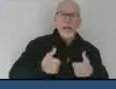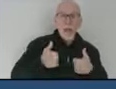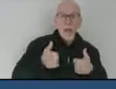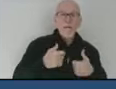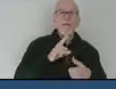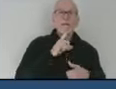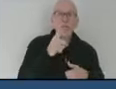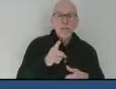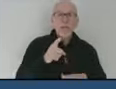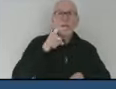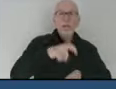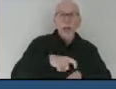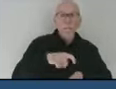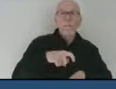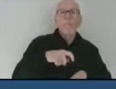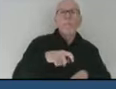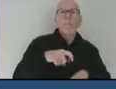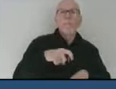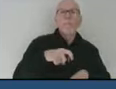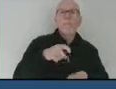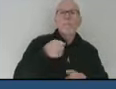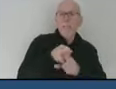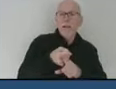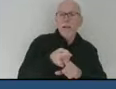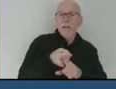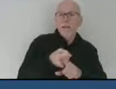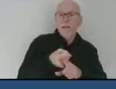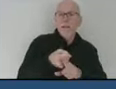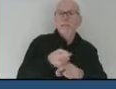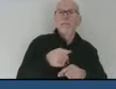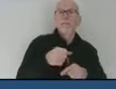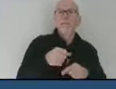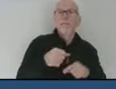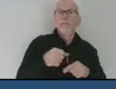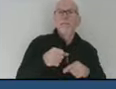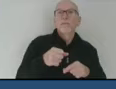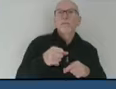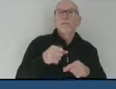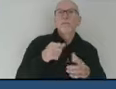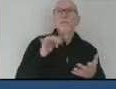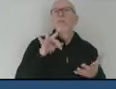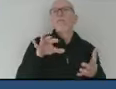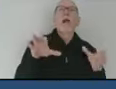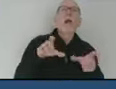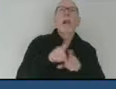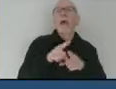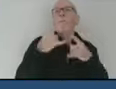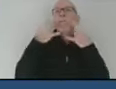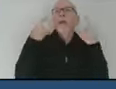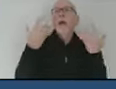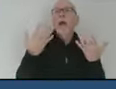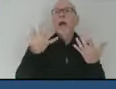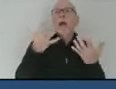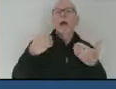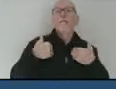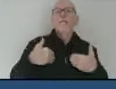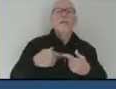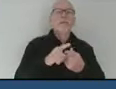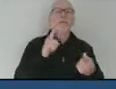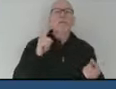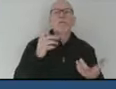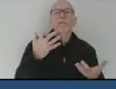real time implications of pretending that masks and physically